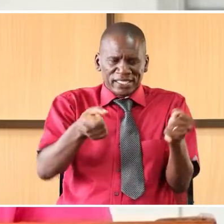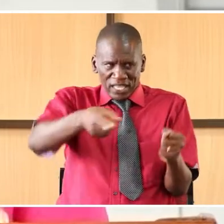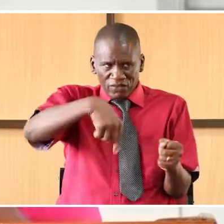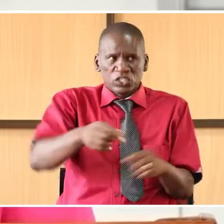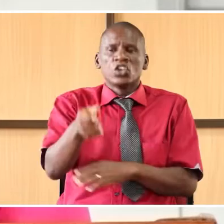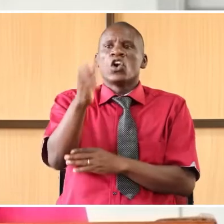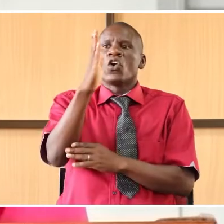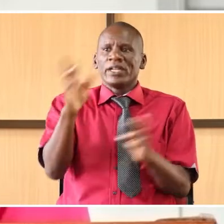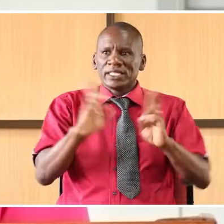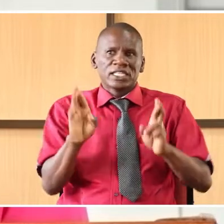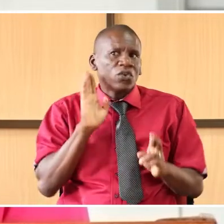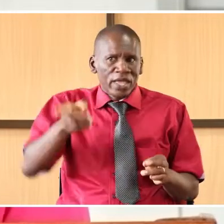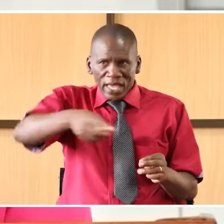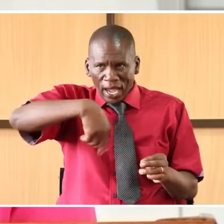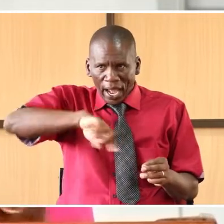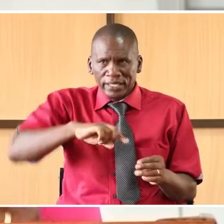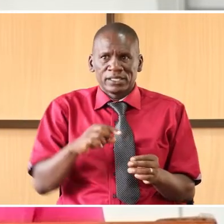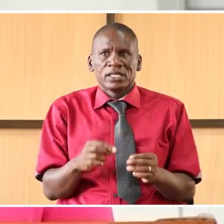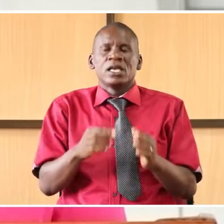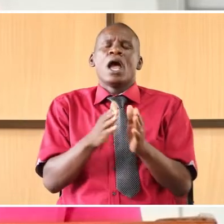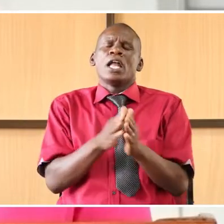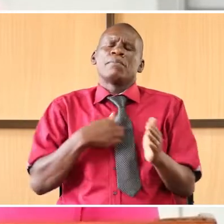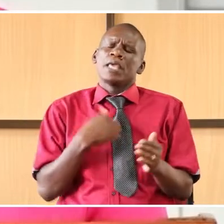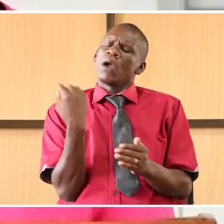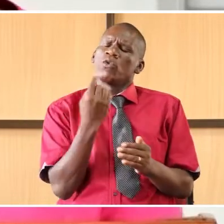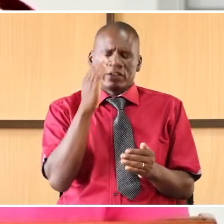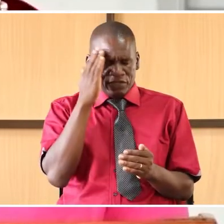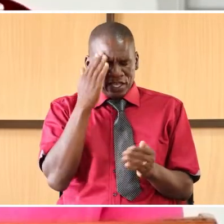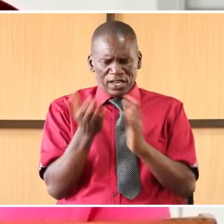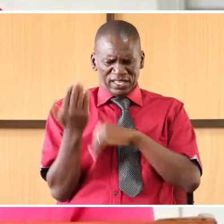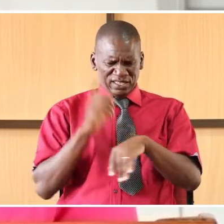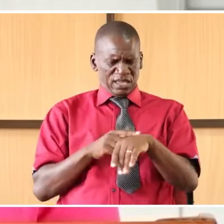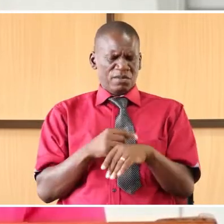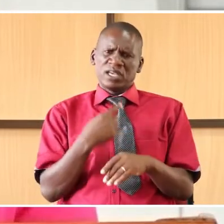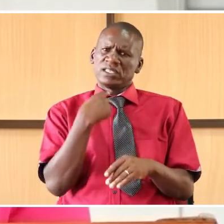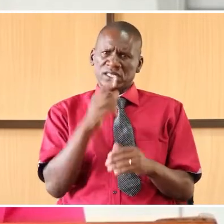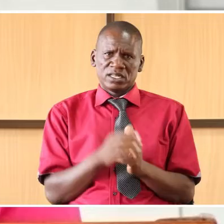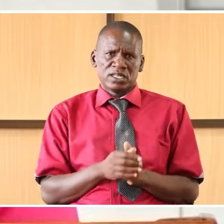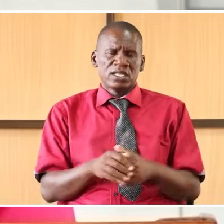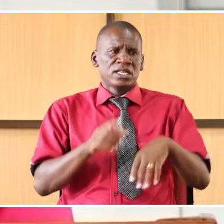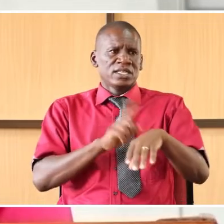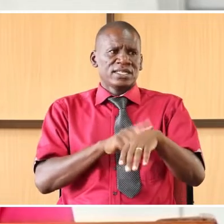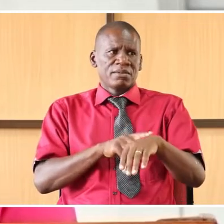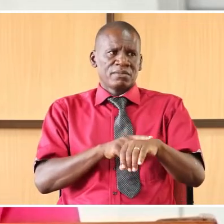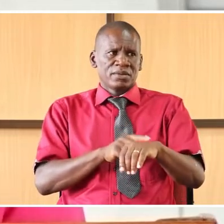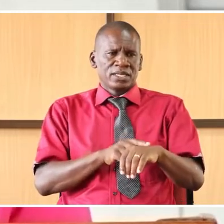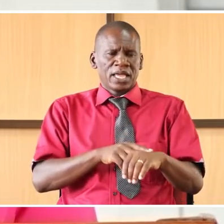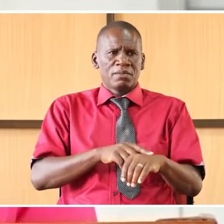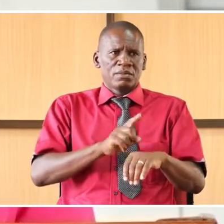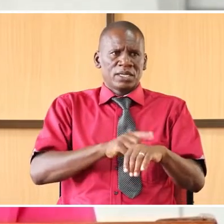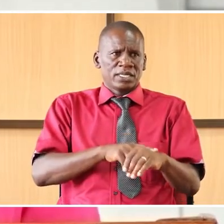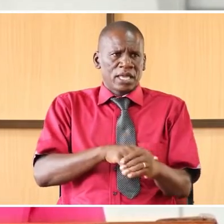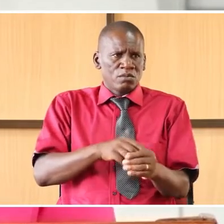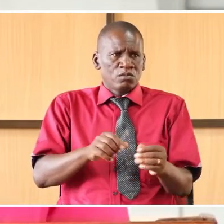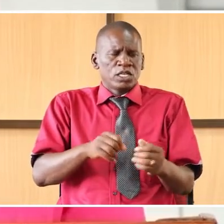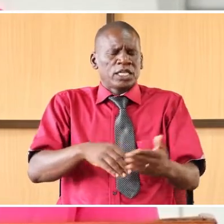rescue. He is ready to hear us. I was just thinking the other day, I said, you know, when quarantine,